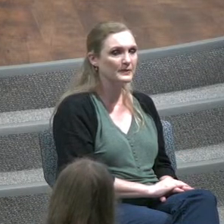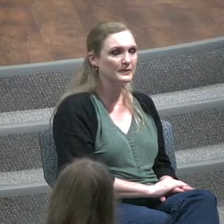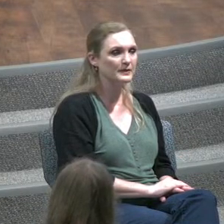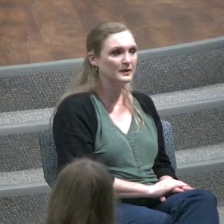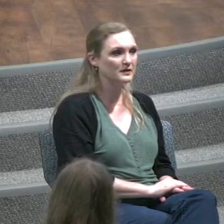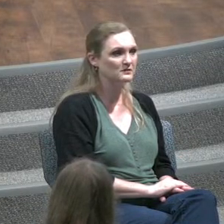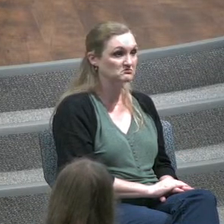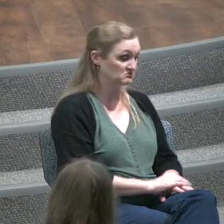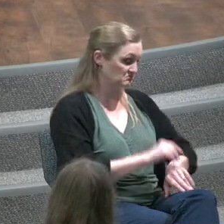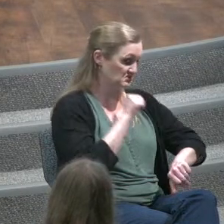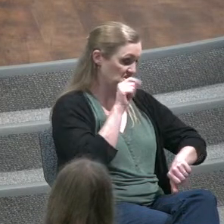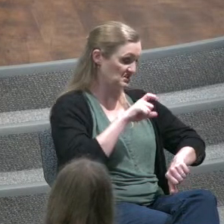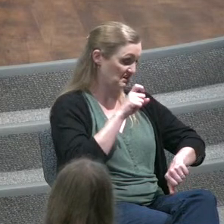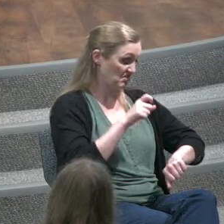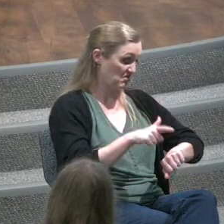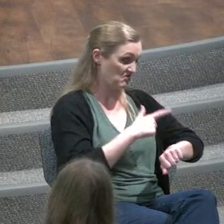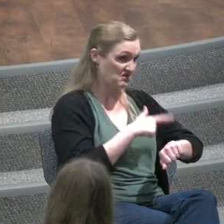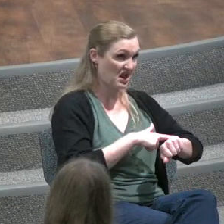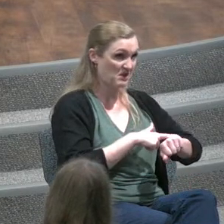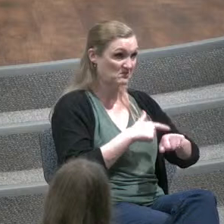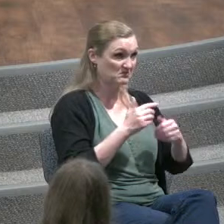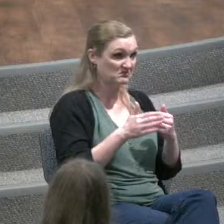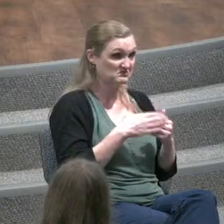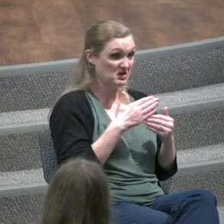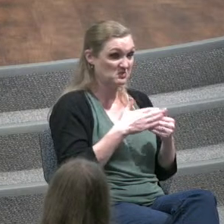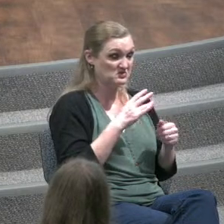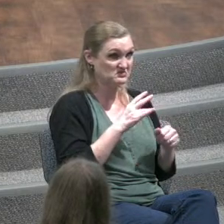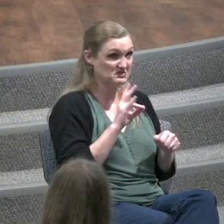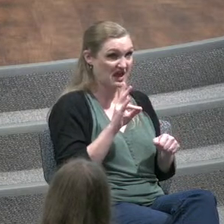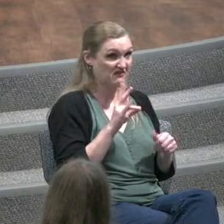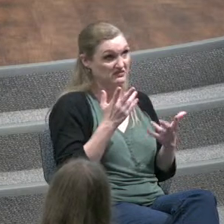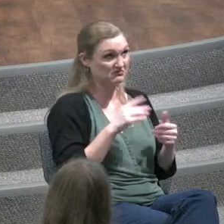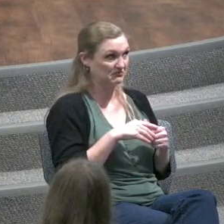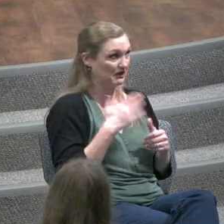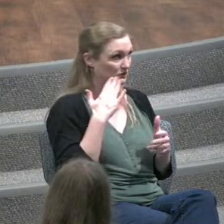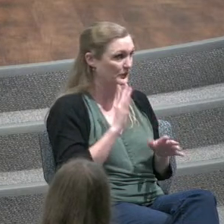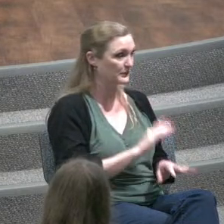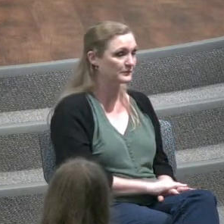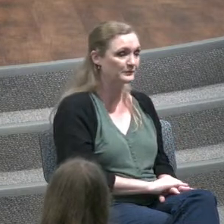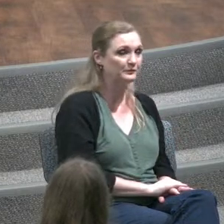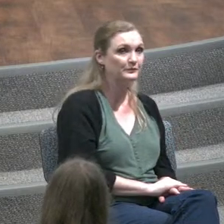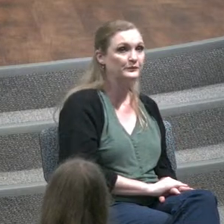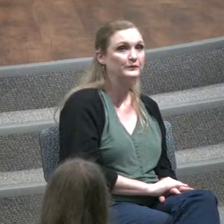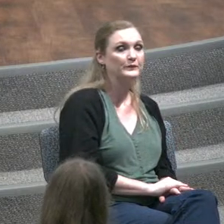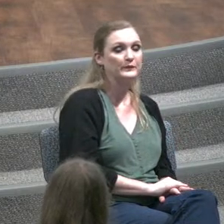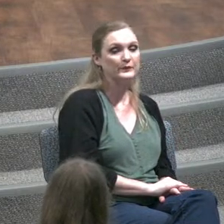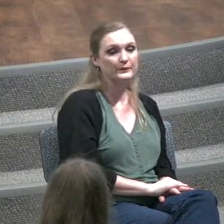All right. Well, that didn't take very long, I don't think, because it's almost 7 o'clock, so maybe it took longer than I thought.